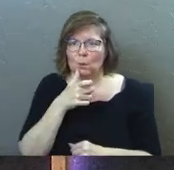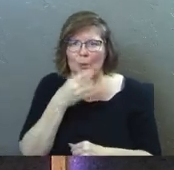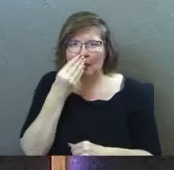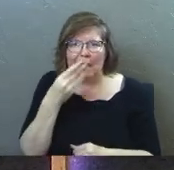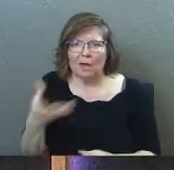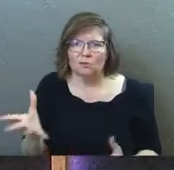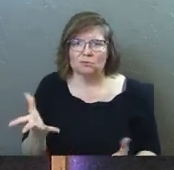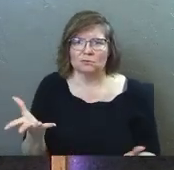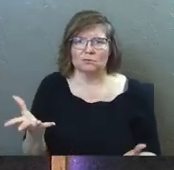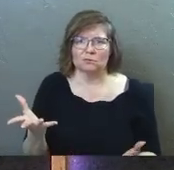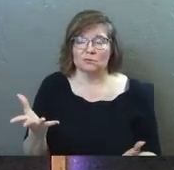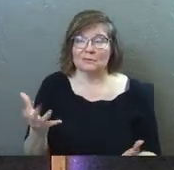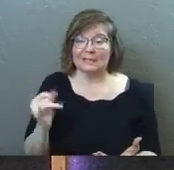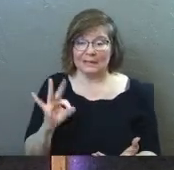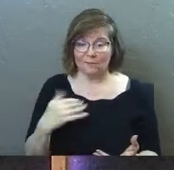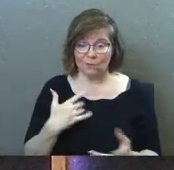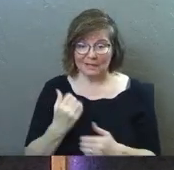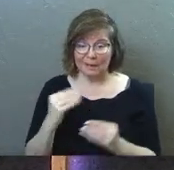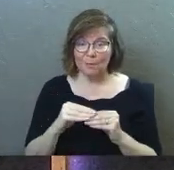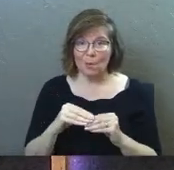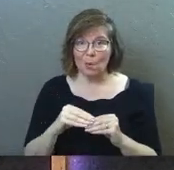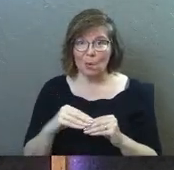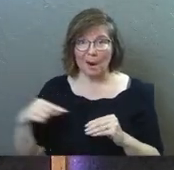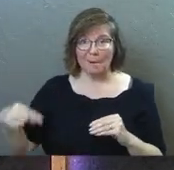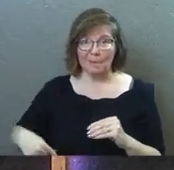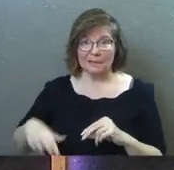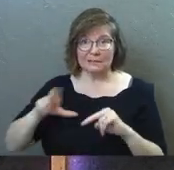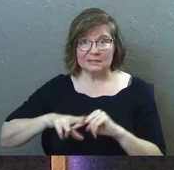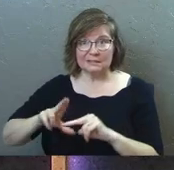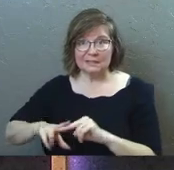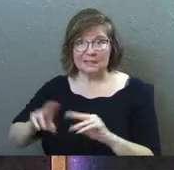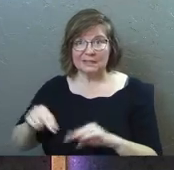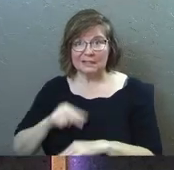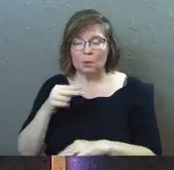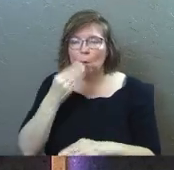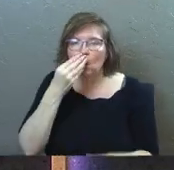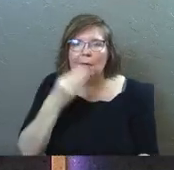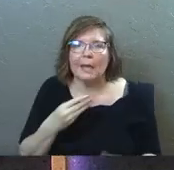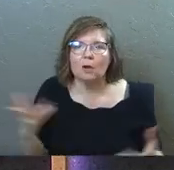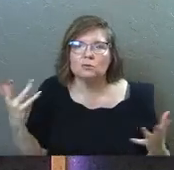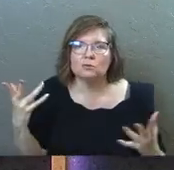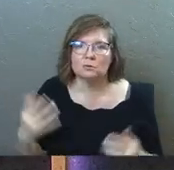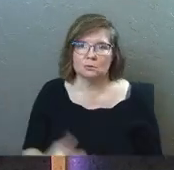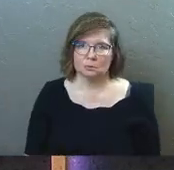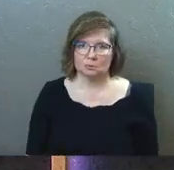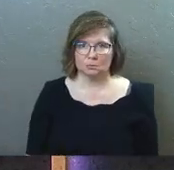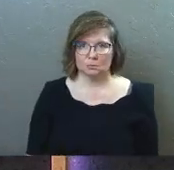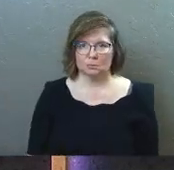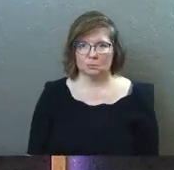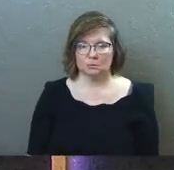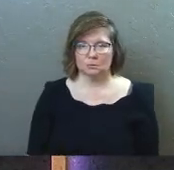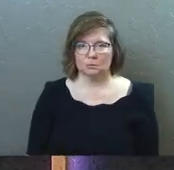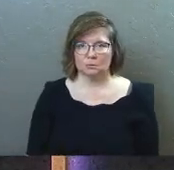cares? If we get some more butts in seats on Easter Sunday morning, who cares?